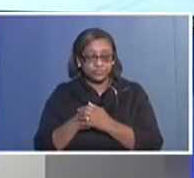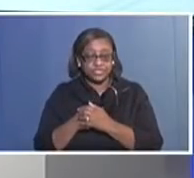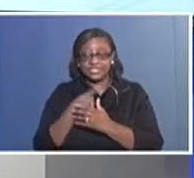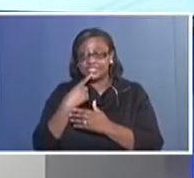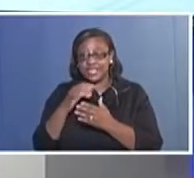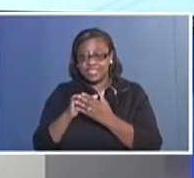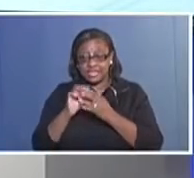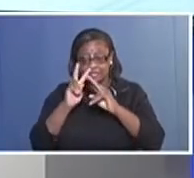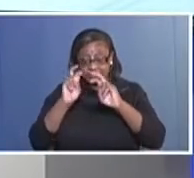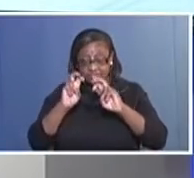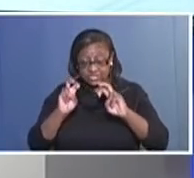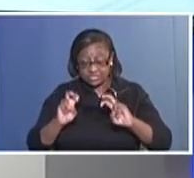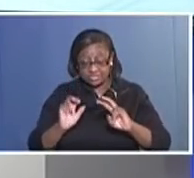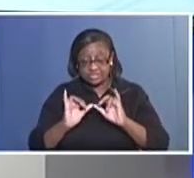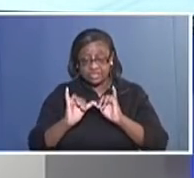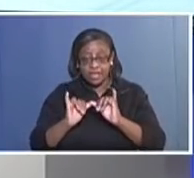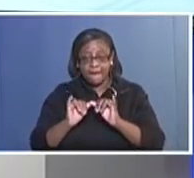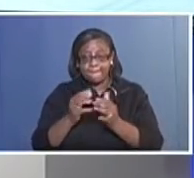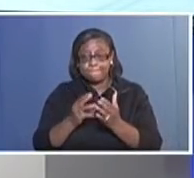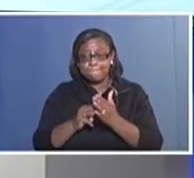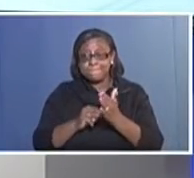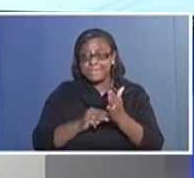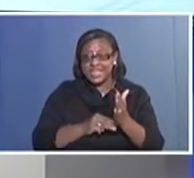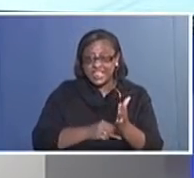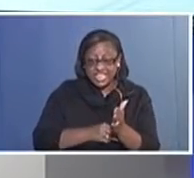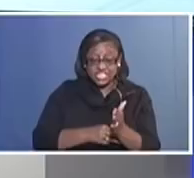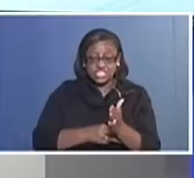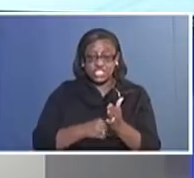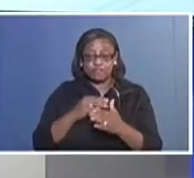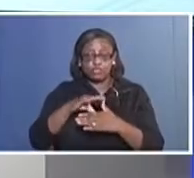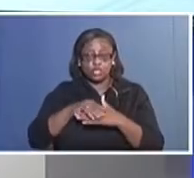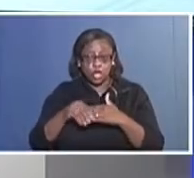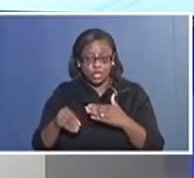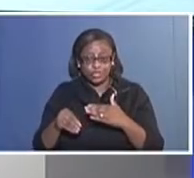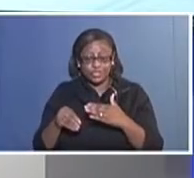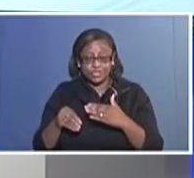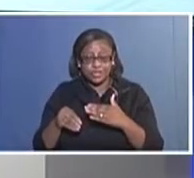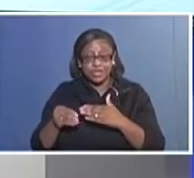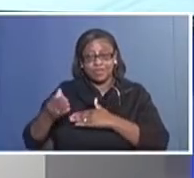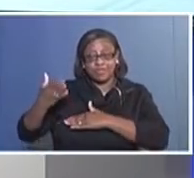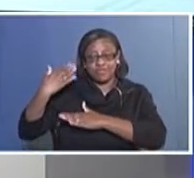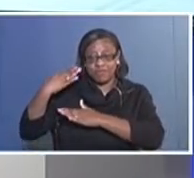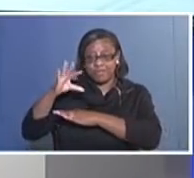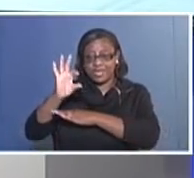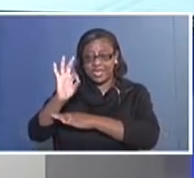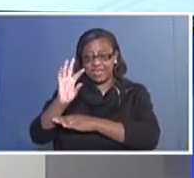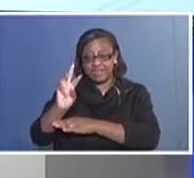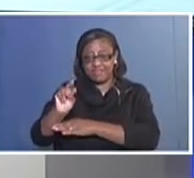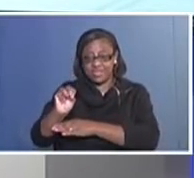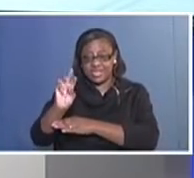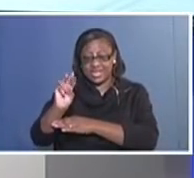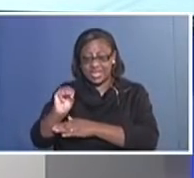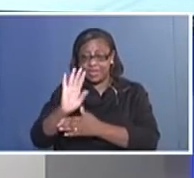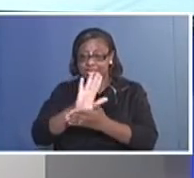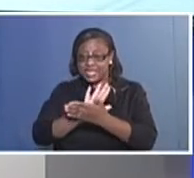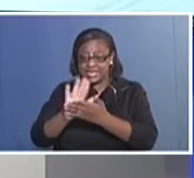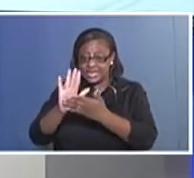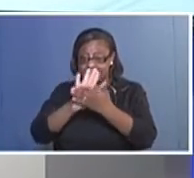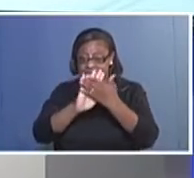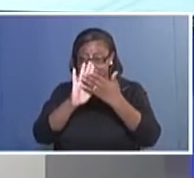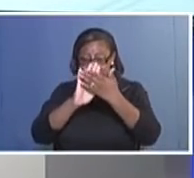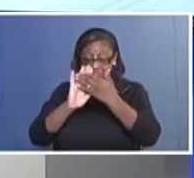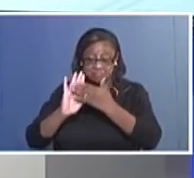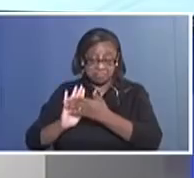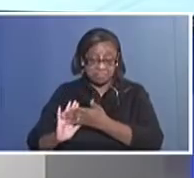Investigations are ongoing as millions of dollars in contracts issued under the former administration for the cleanup and